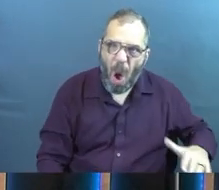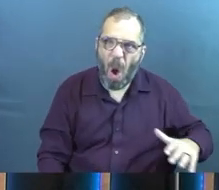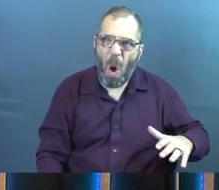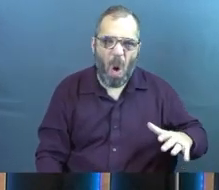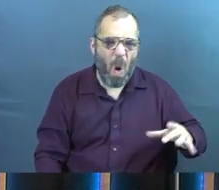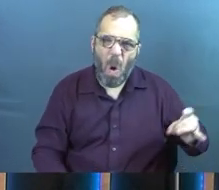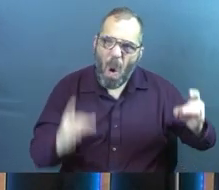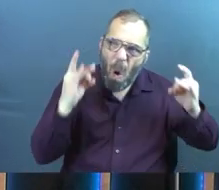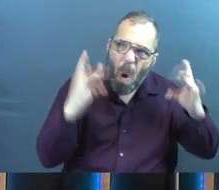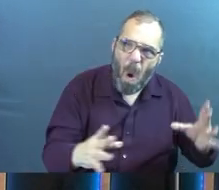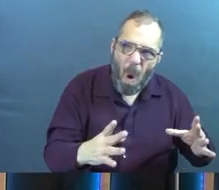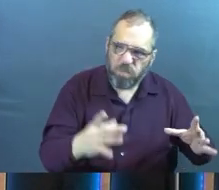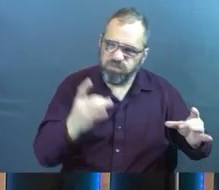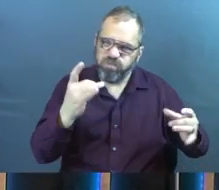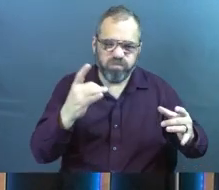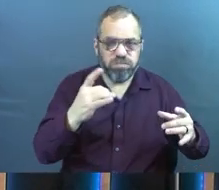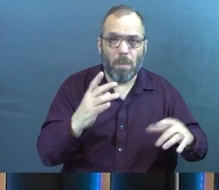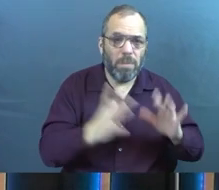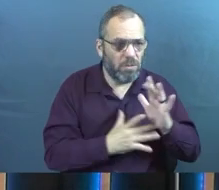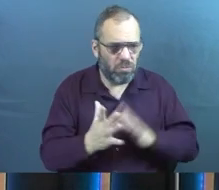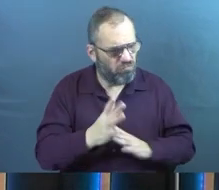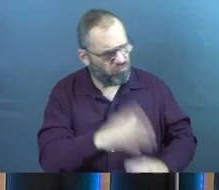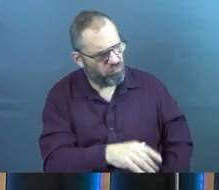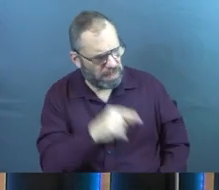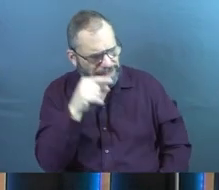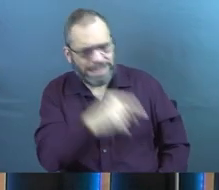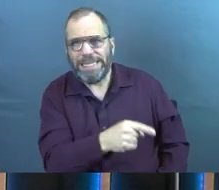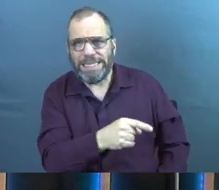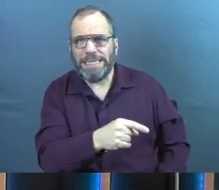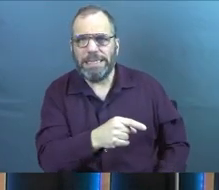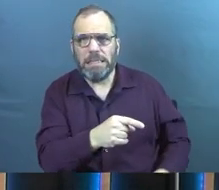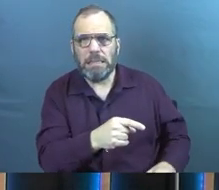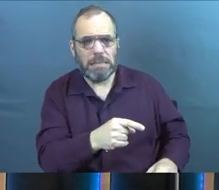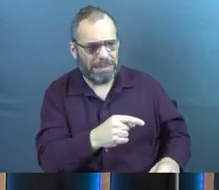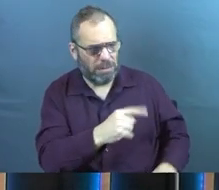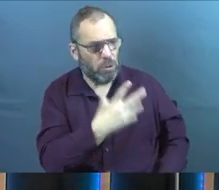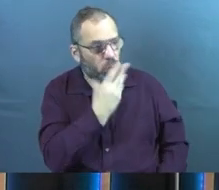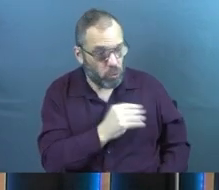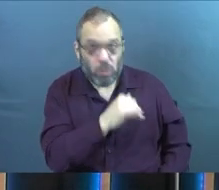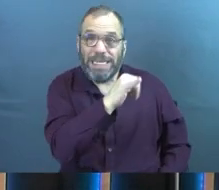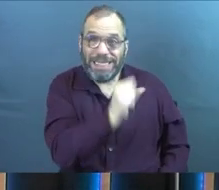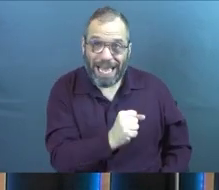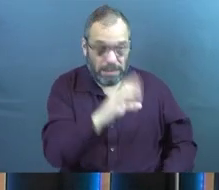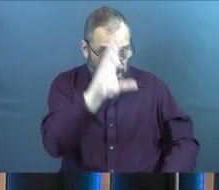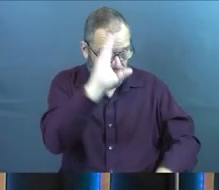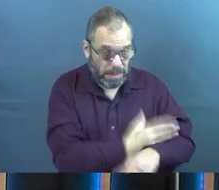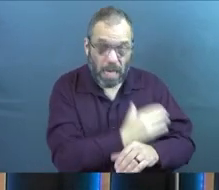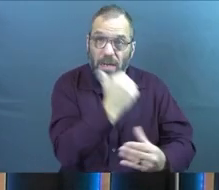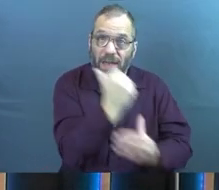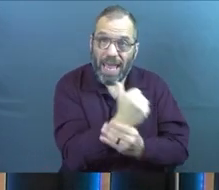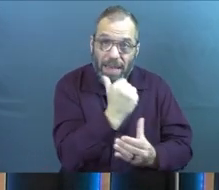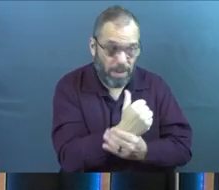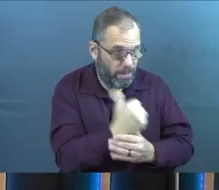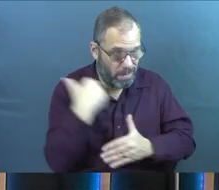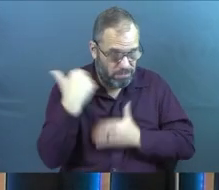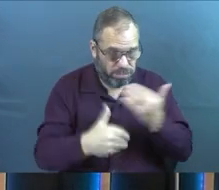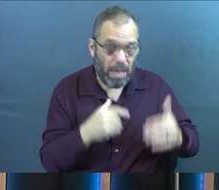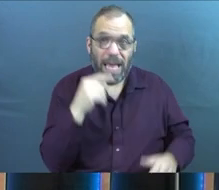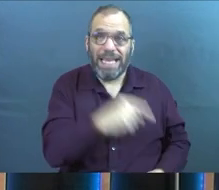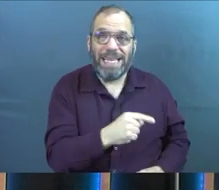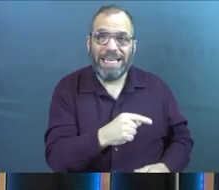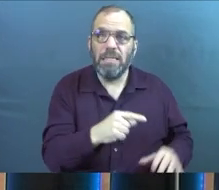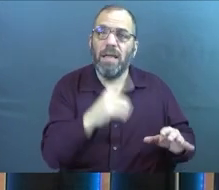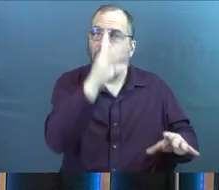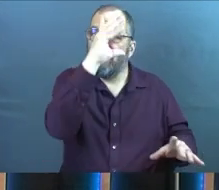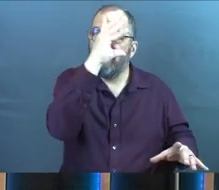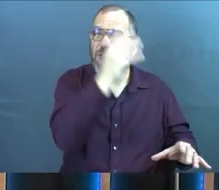Jewish person, right? Like, not a good one. And yet Jesus comes in and goes, he is this, and it's not just because of the family he's a part of, his family tree, but because of